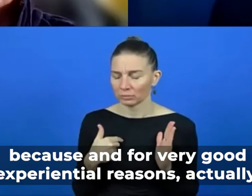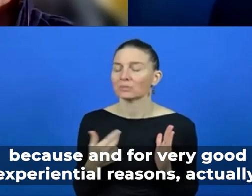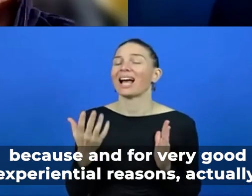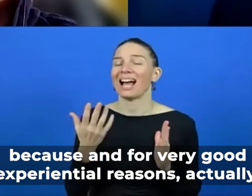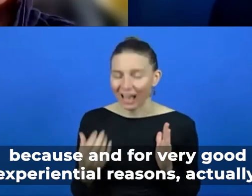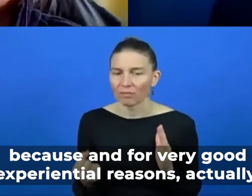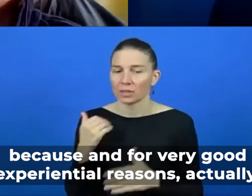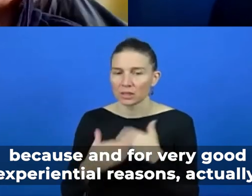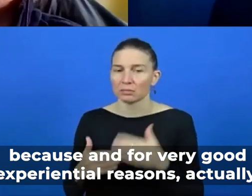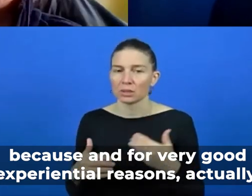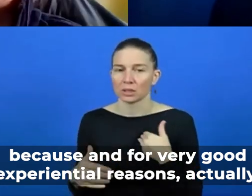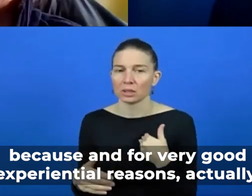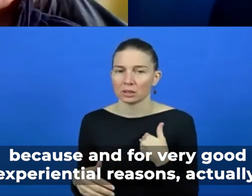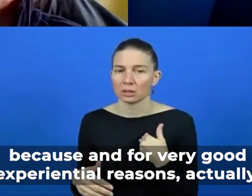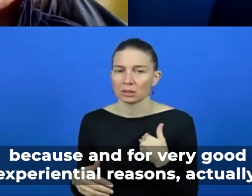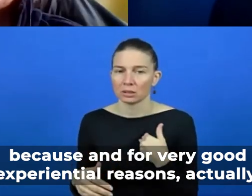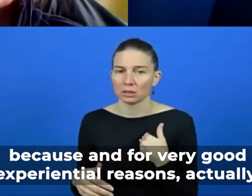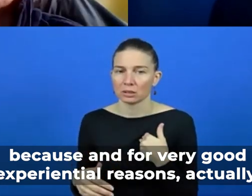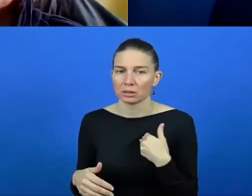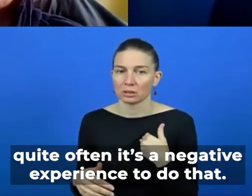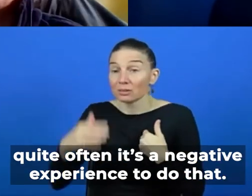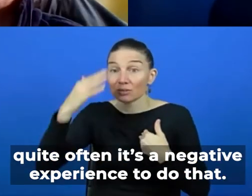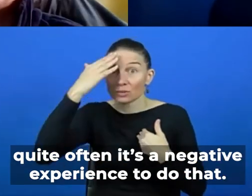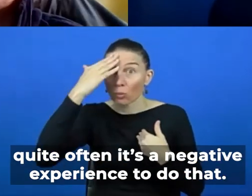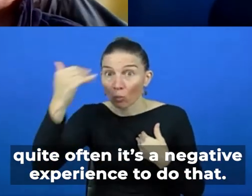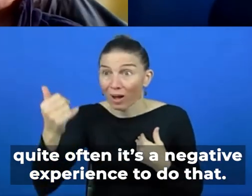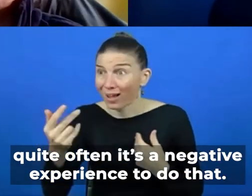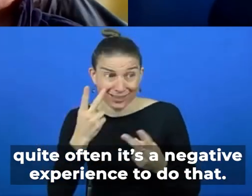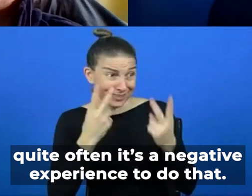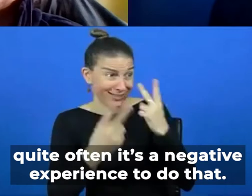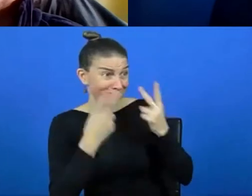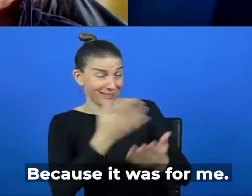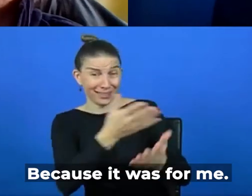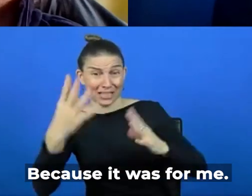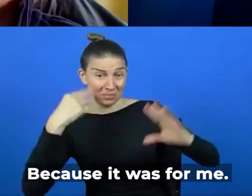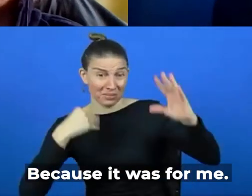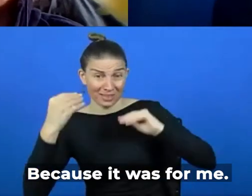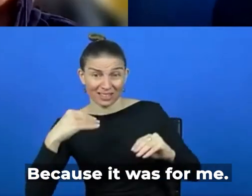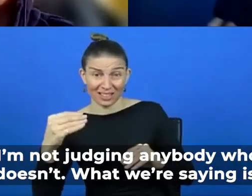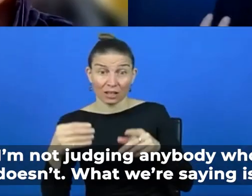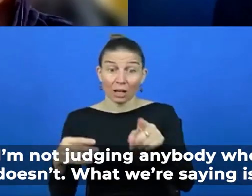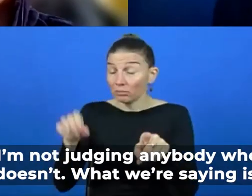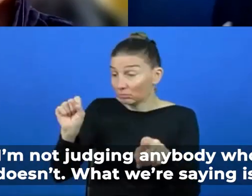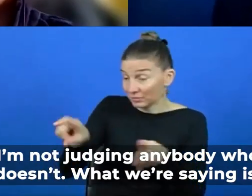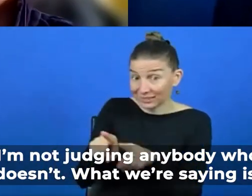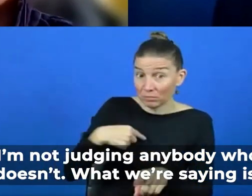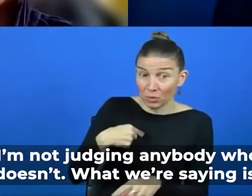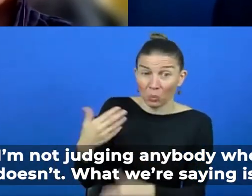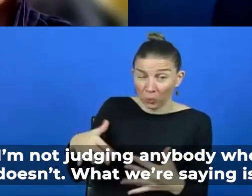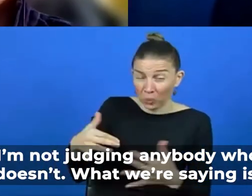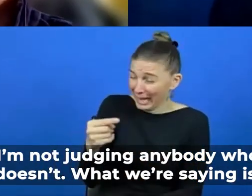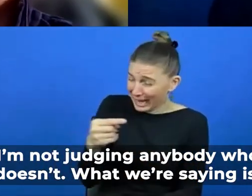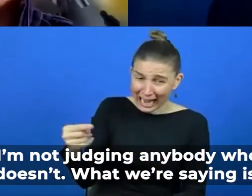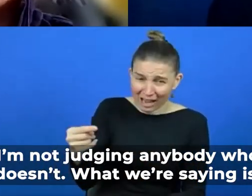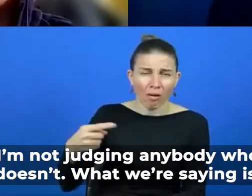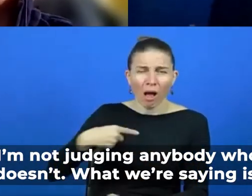good experiential reasons, actually quite often it's a negative experience to do so. Because it was for me, and I'm not judging